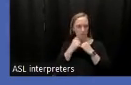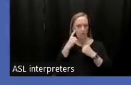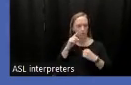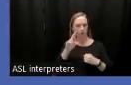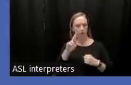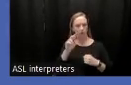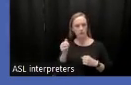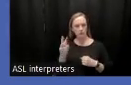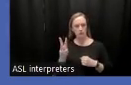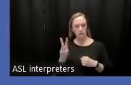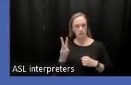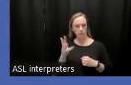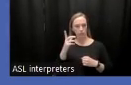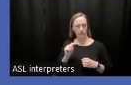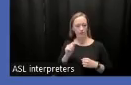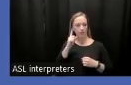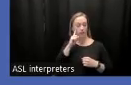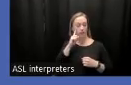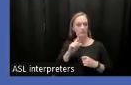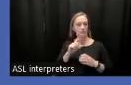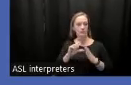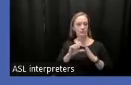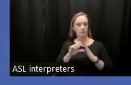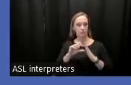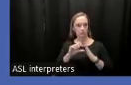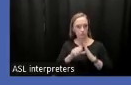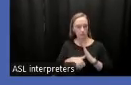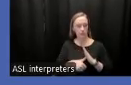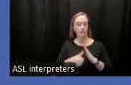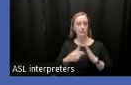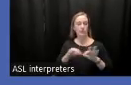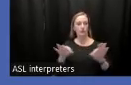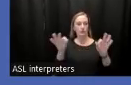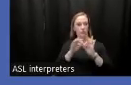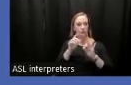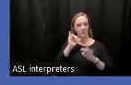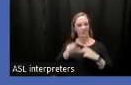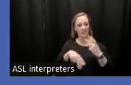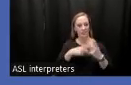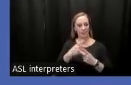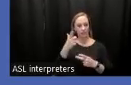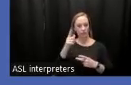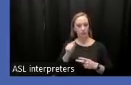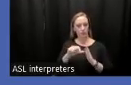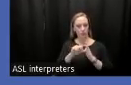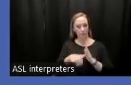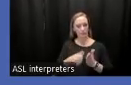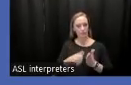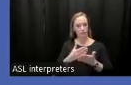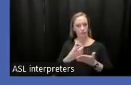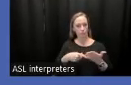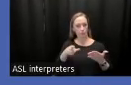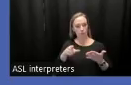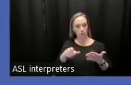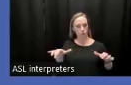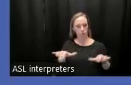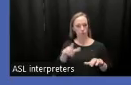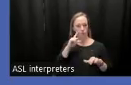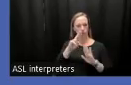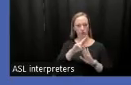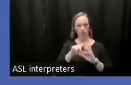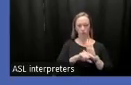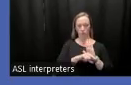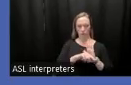I think it's especially important for these types of grants that you emphasize things you're doing to for undergraduates who